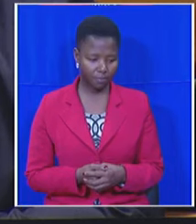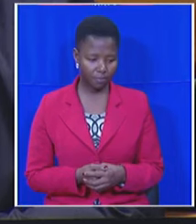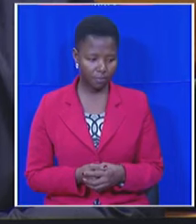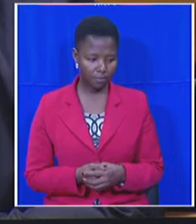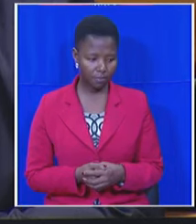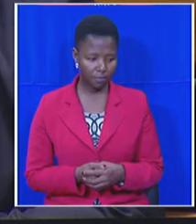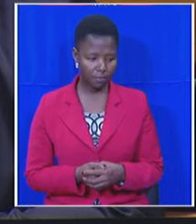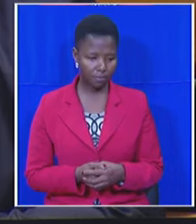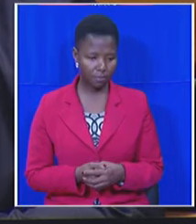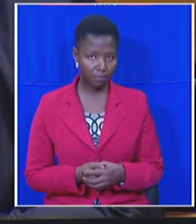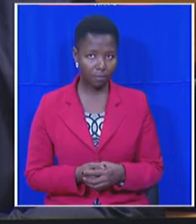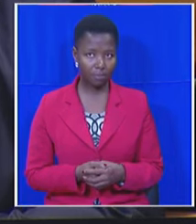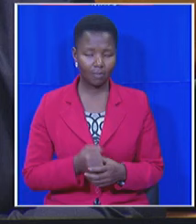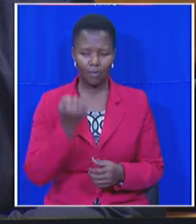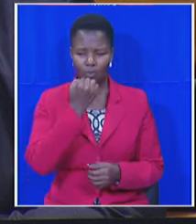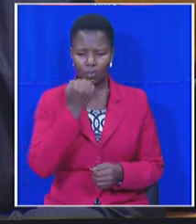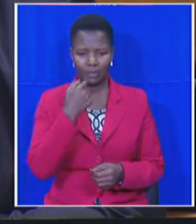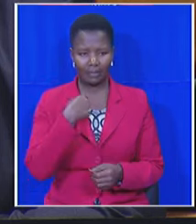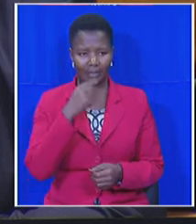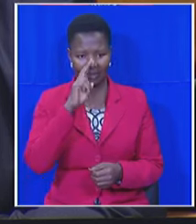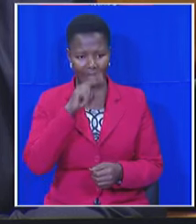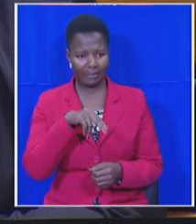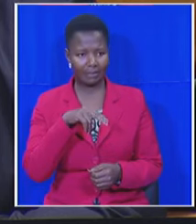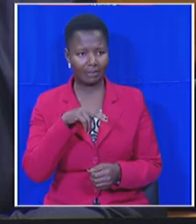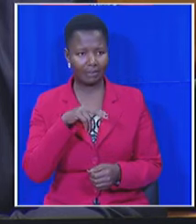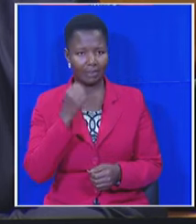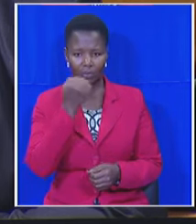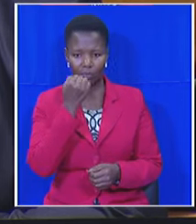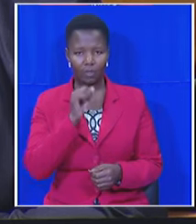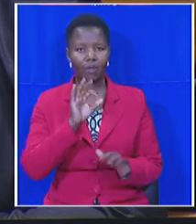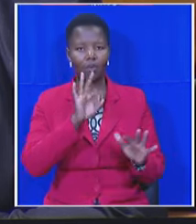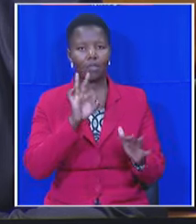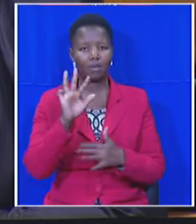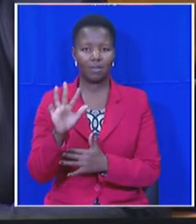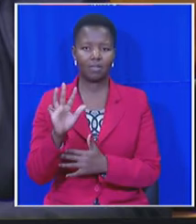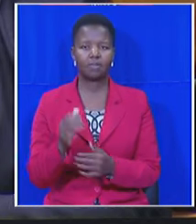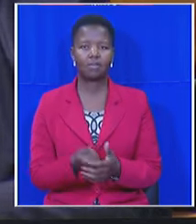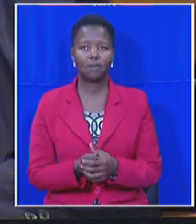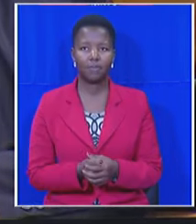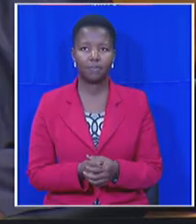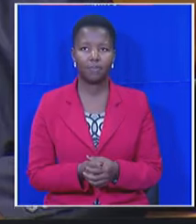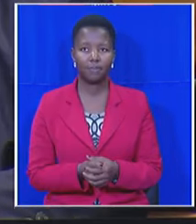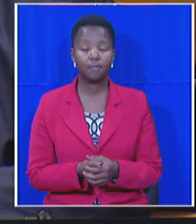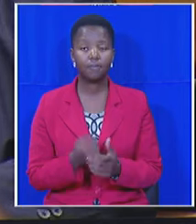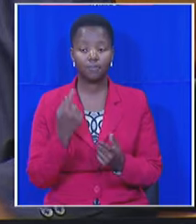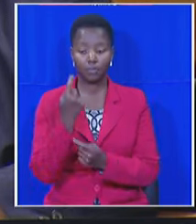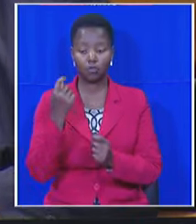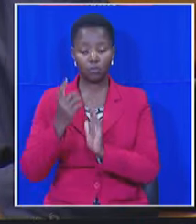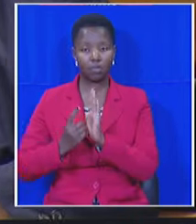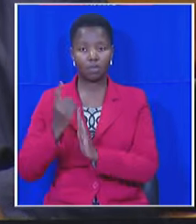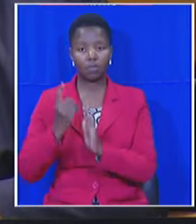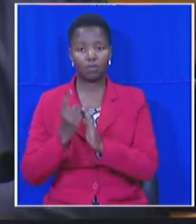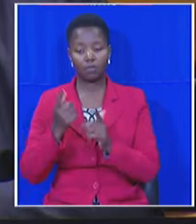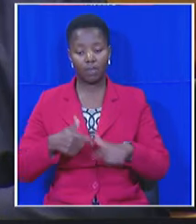I think I need a suite too. Vote 39, rural development and